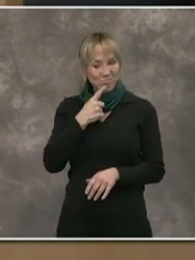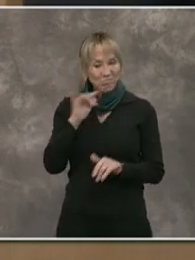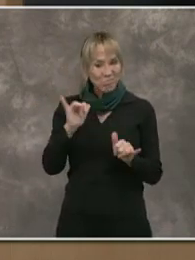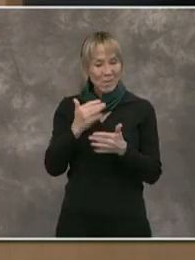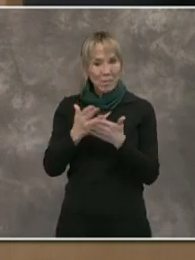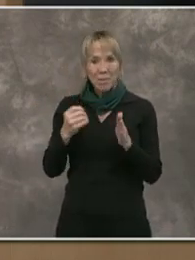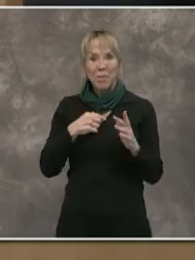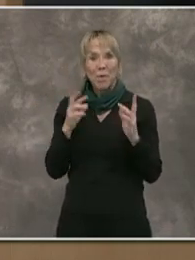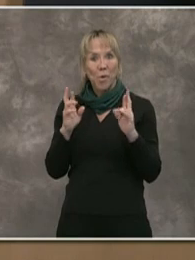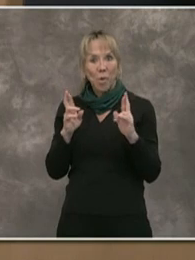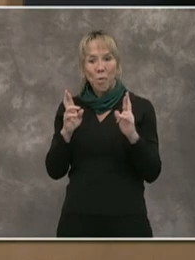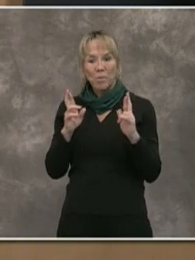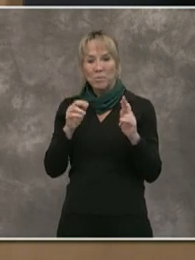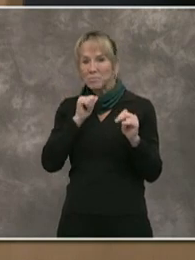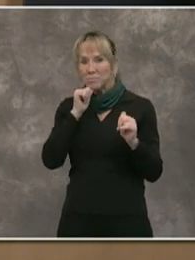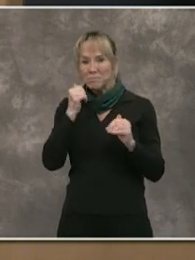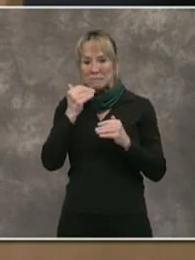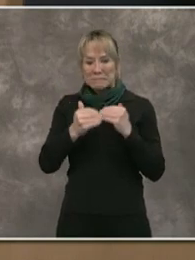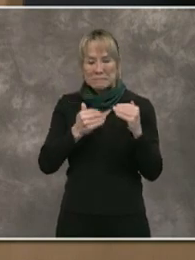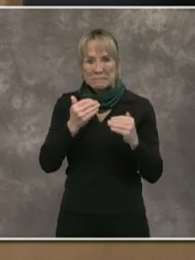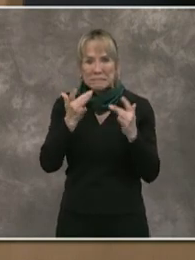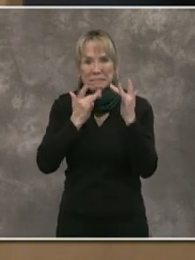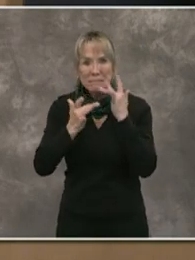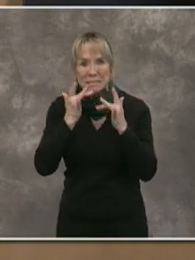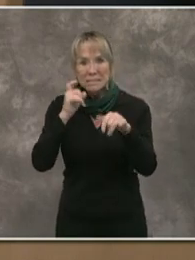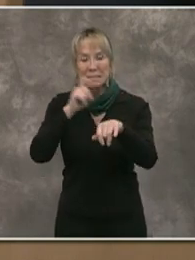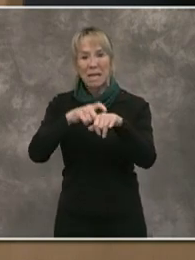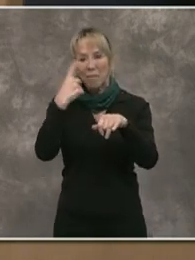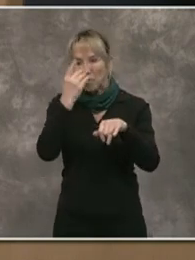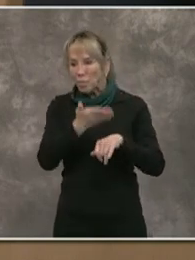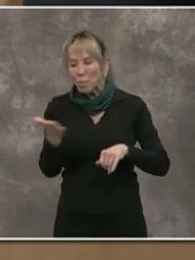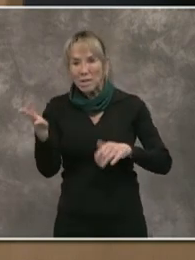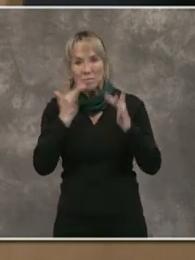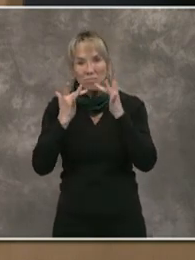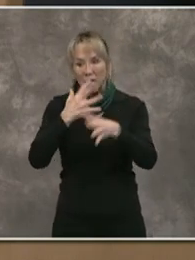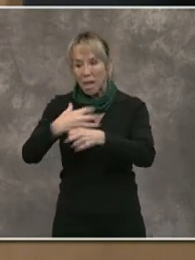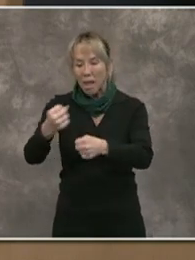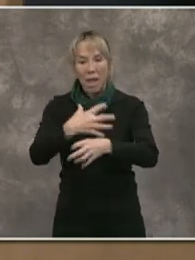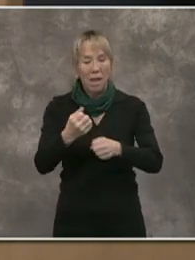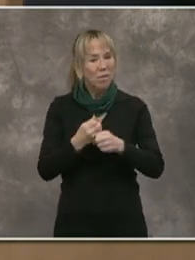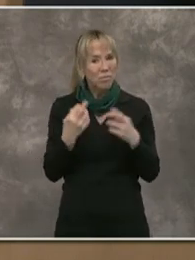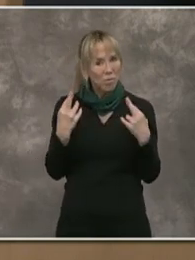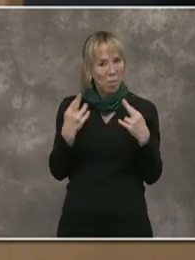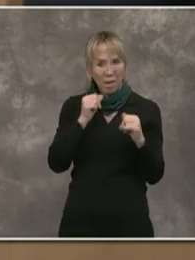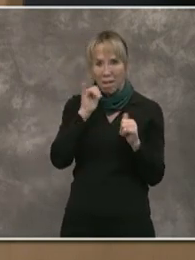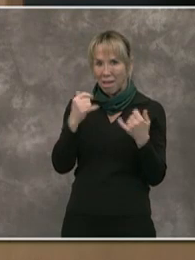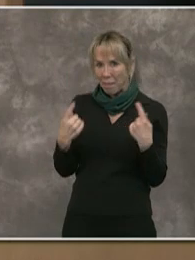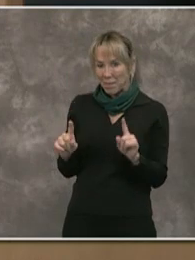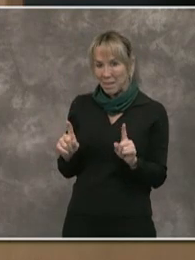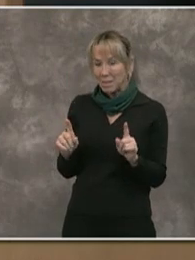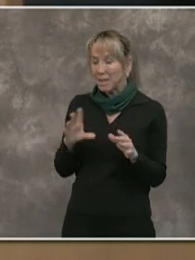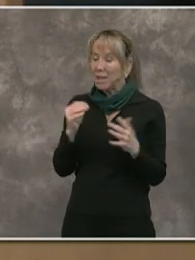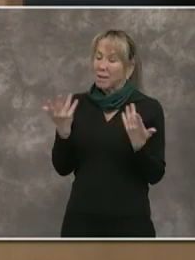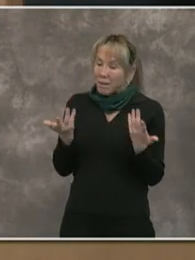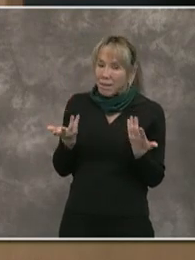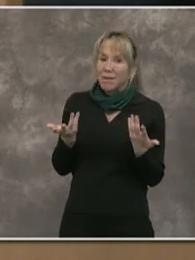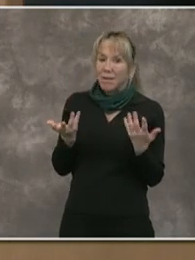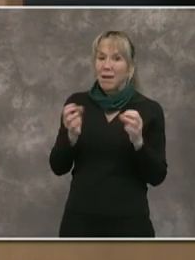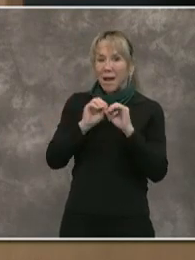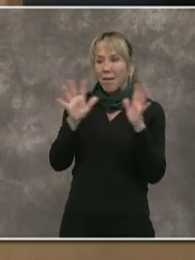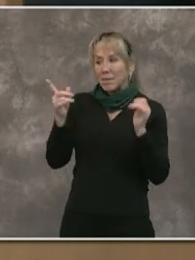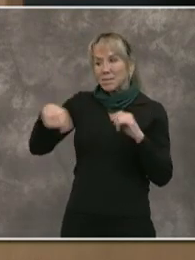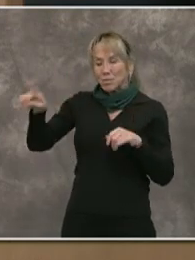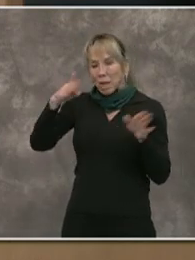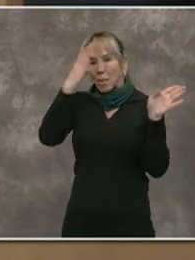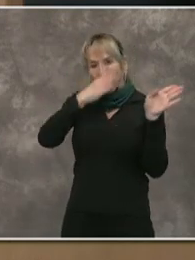never get to the point where we're running short on resources, but obviously that's something you guys have to be